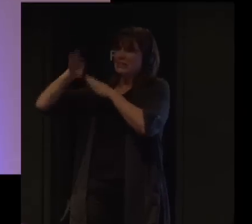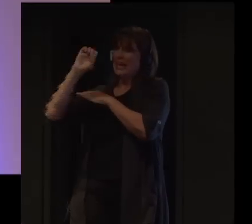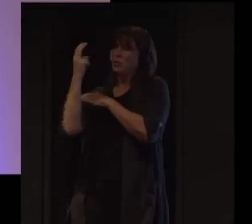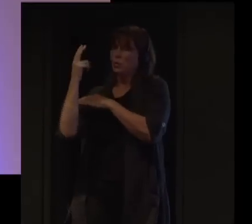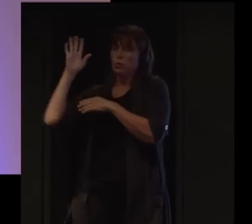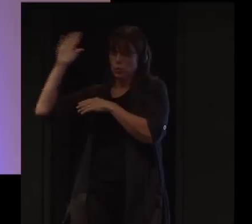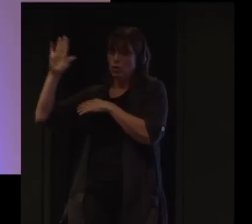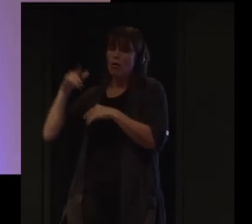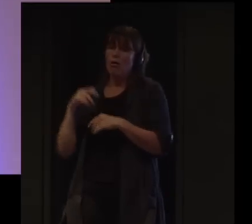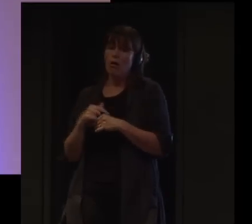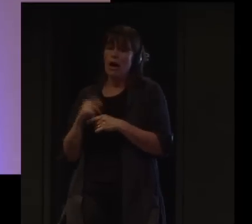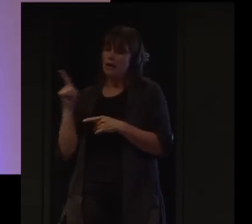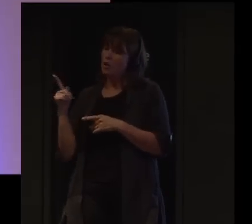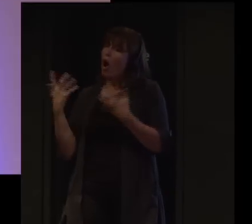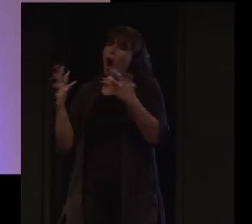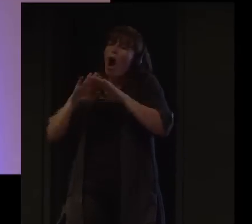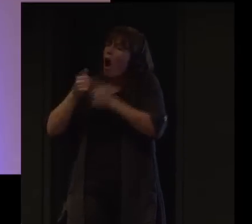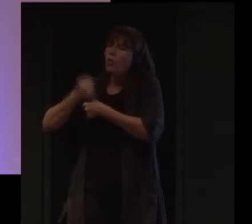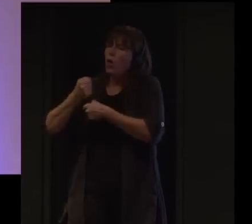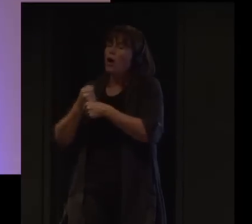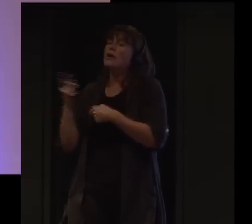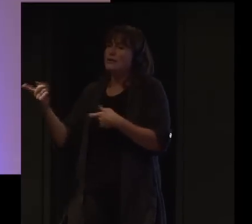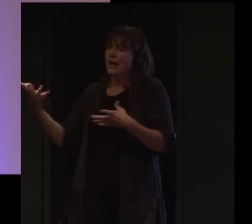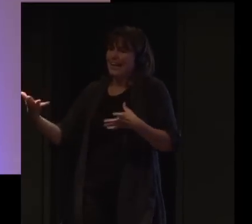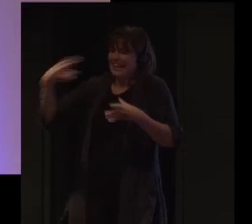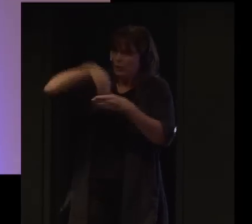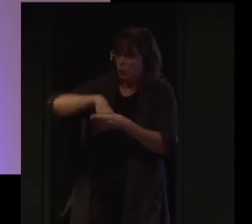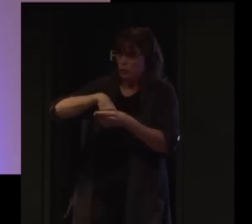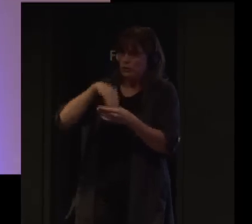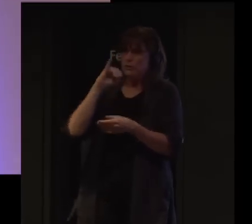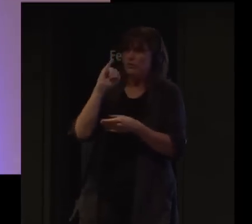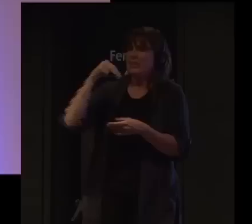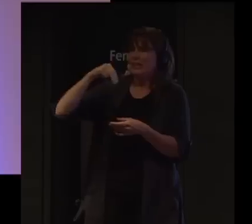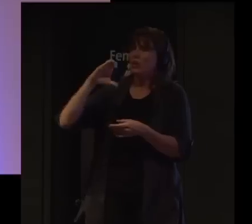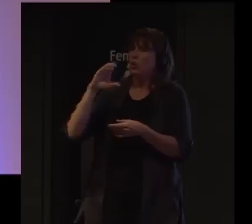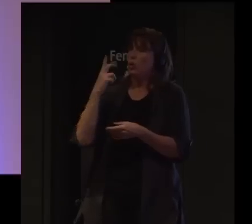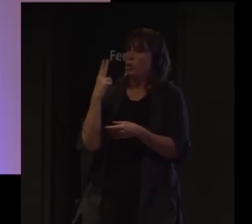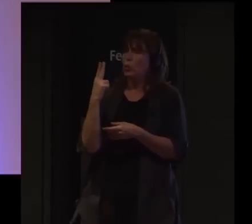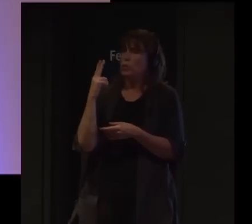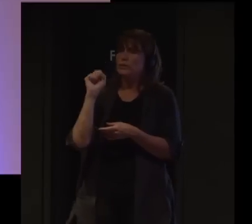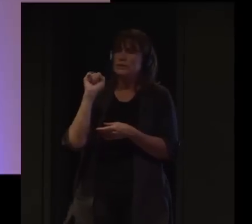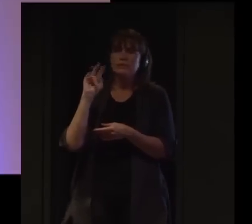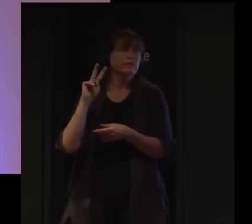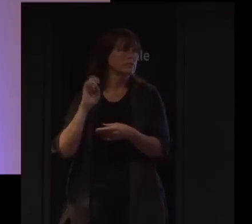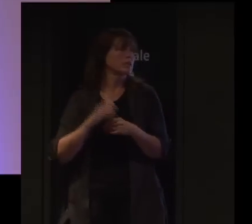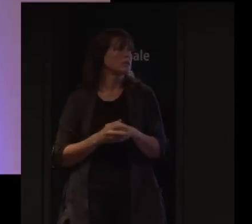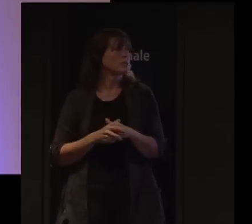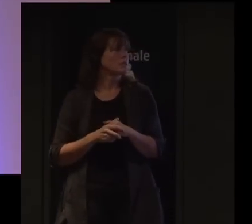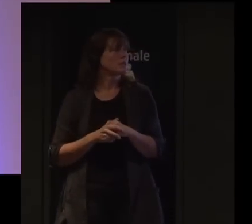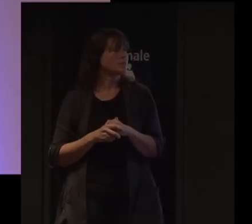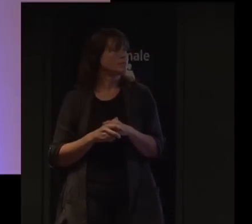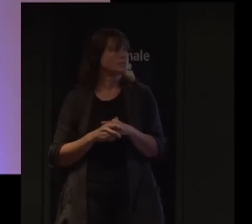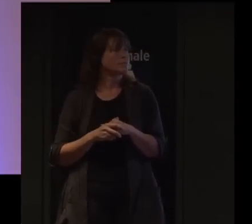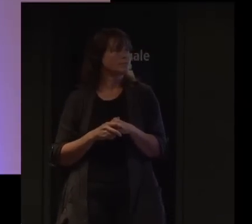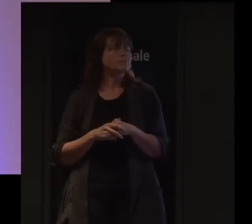the approach followed is an inclusive approach. And this is something I want to stress now, because the idea is really